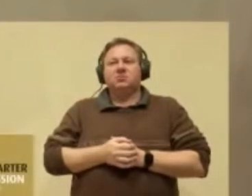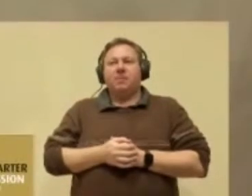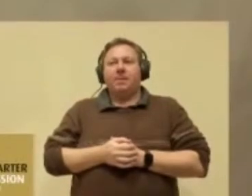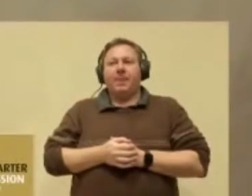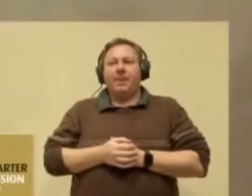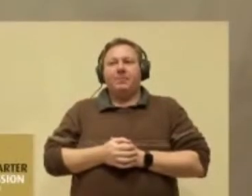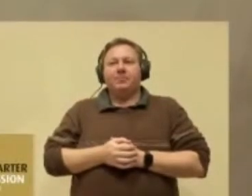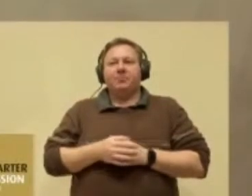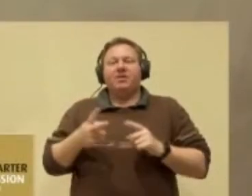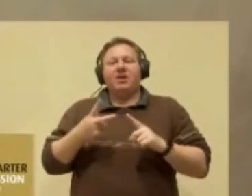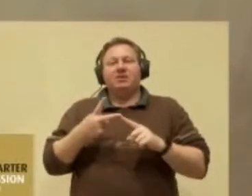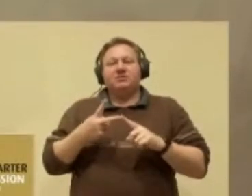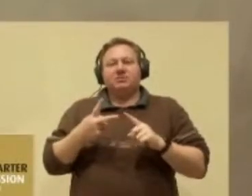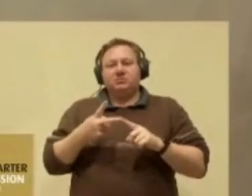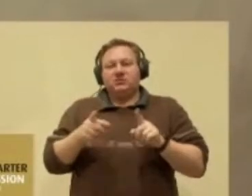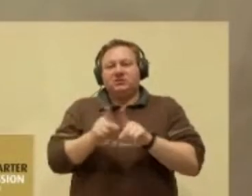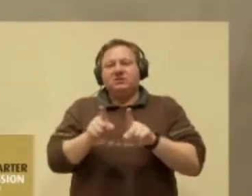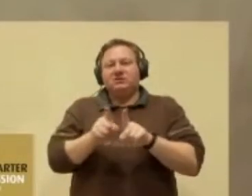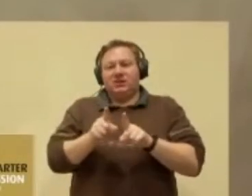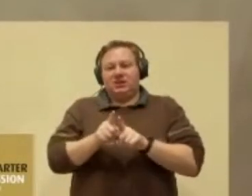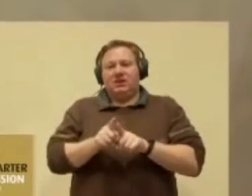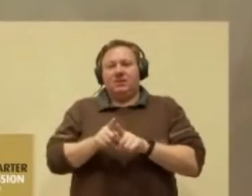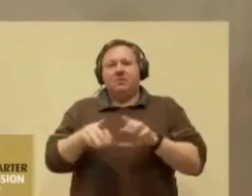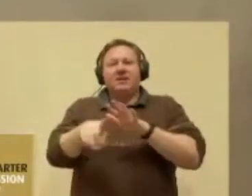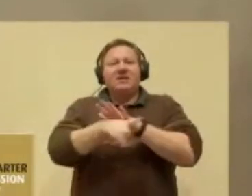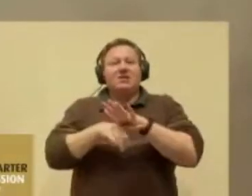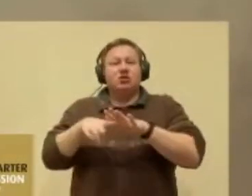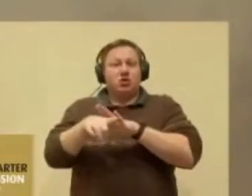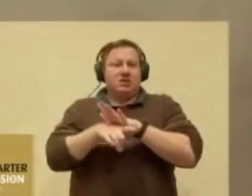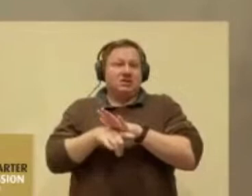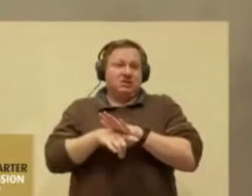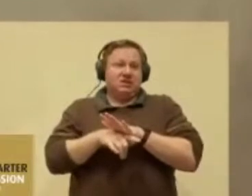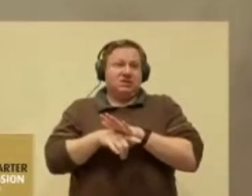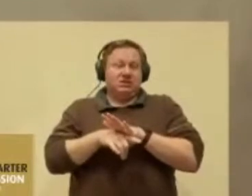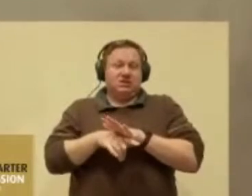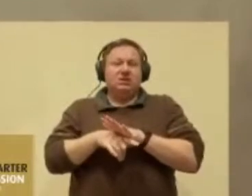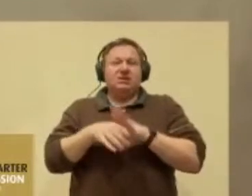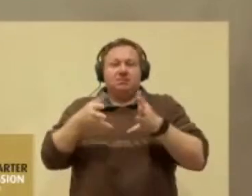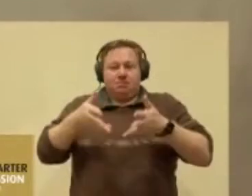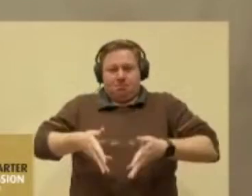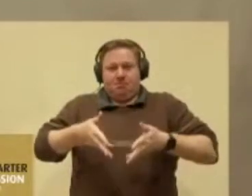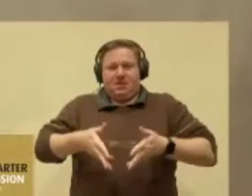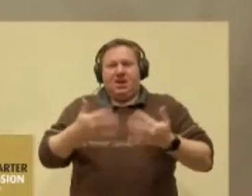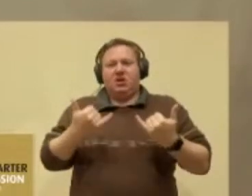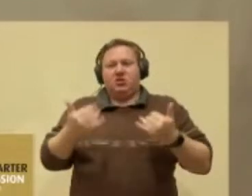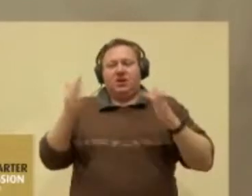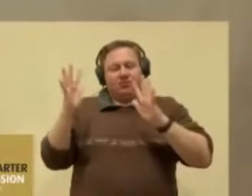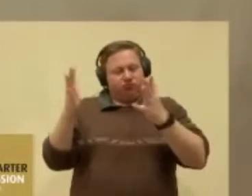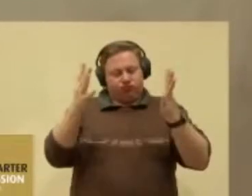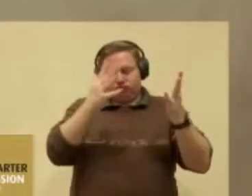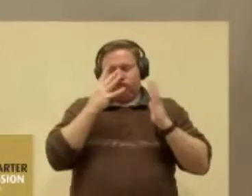but secondly also that all the districts managed to report